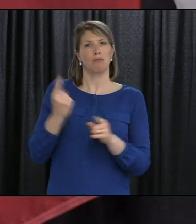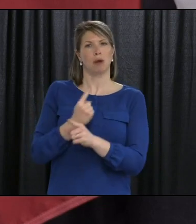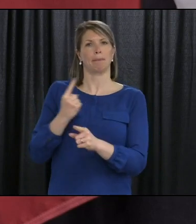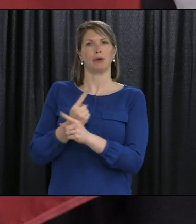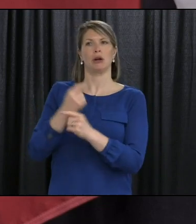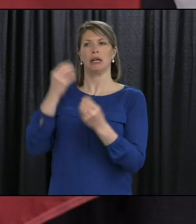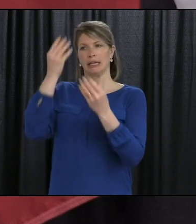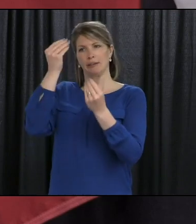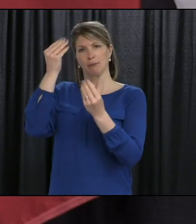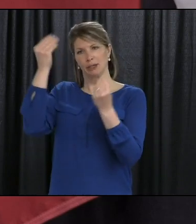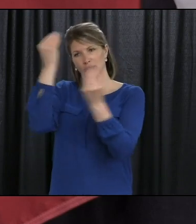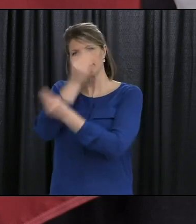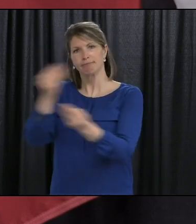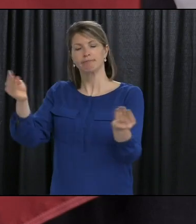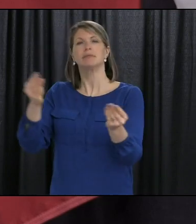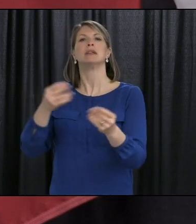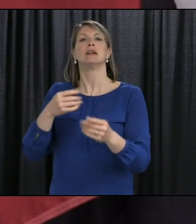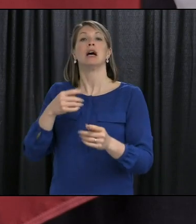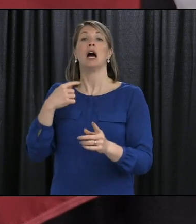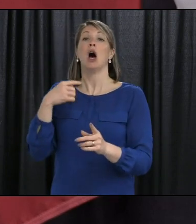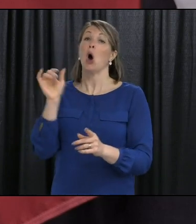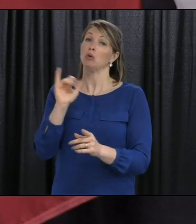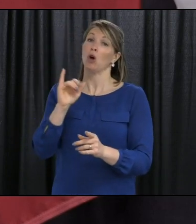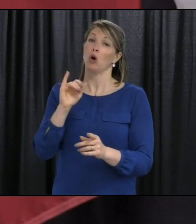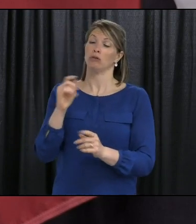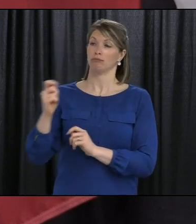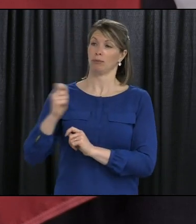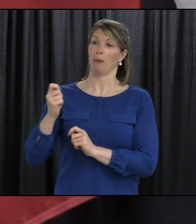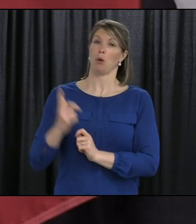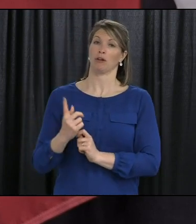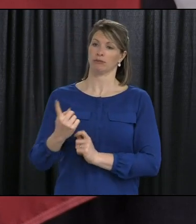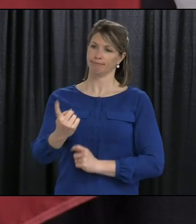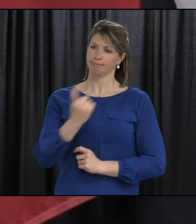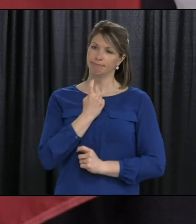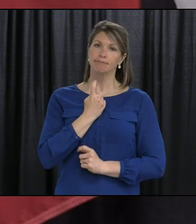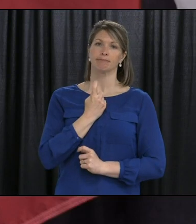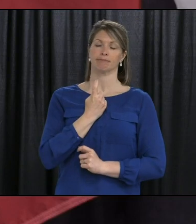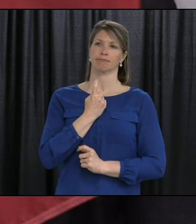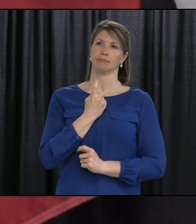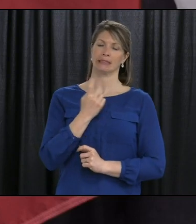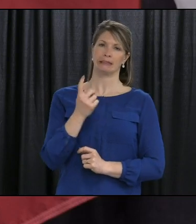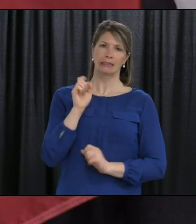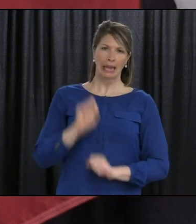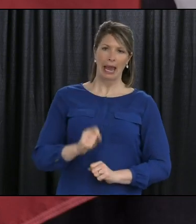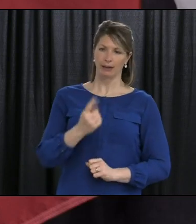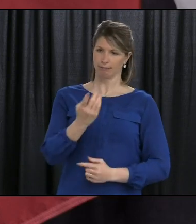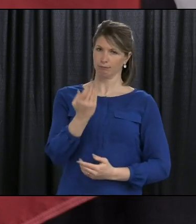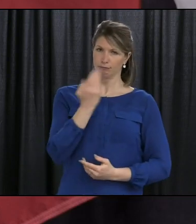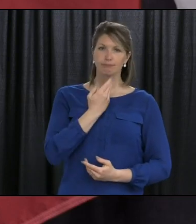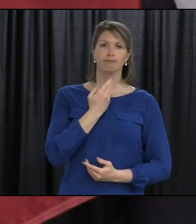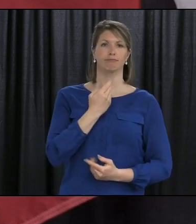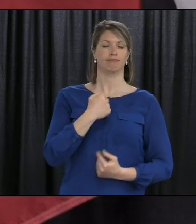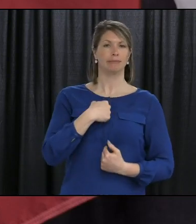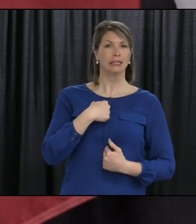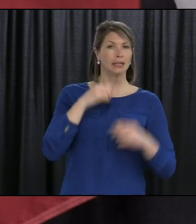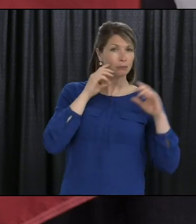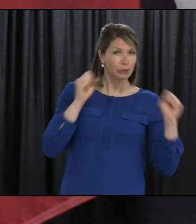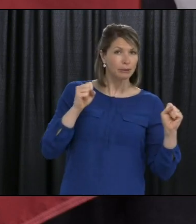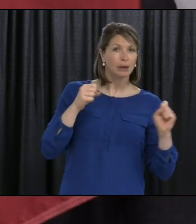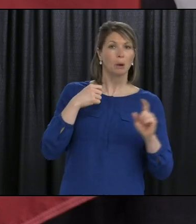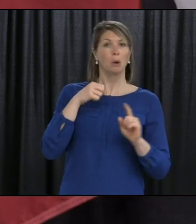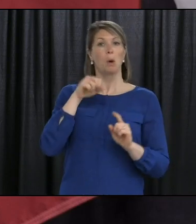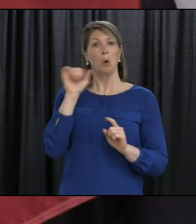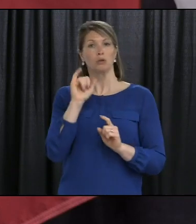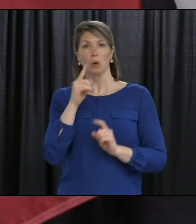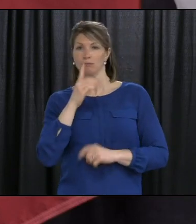and Labradorians. And it gives the media the opportunity to actually to speak with me as Premier and the Minister and directly with the Chief Medical